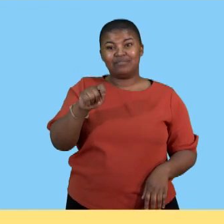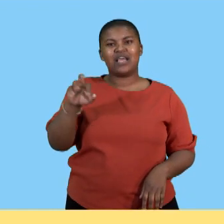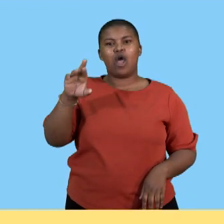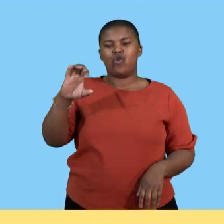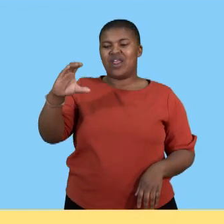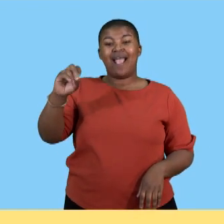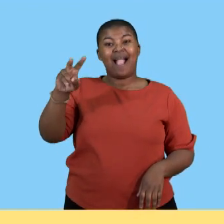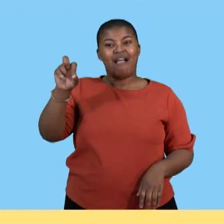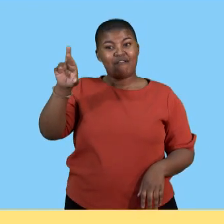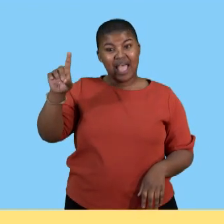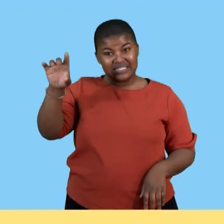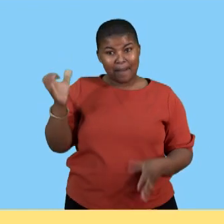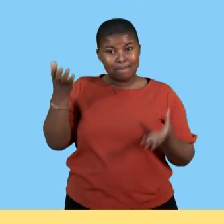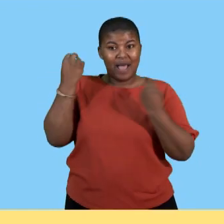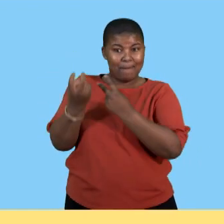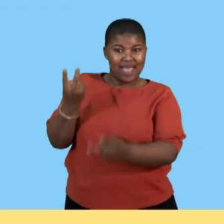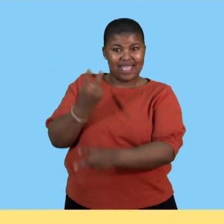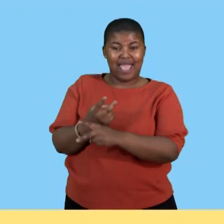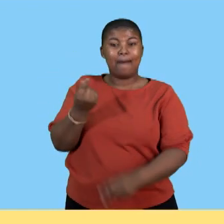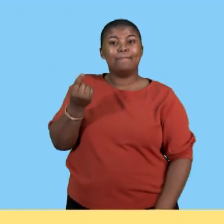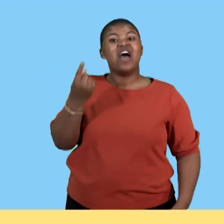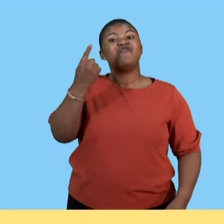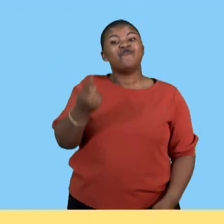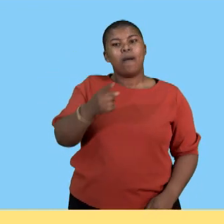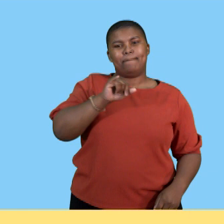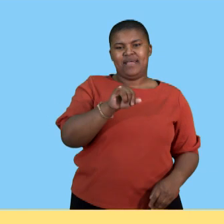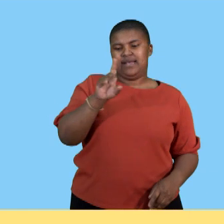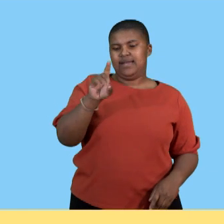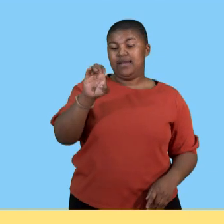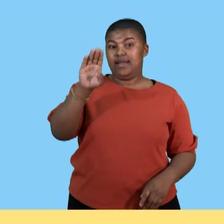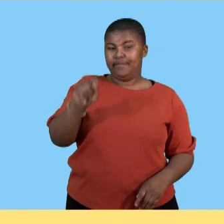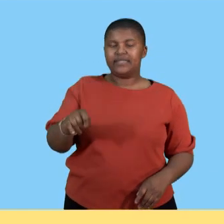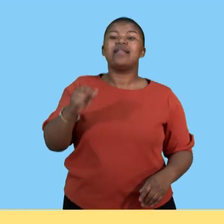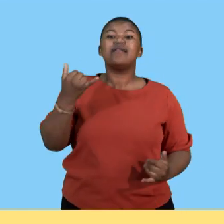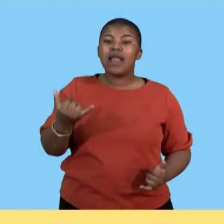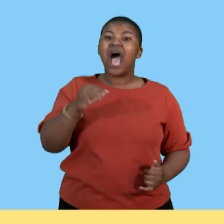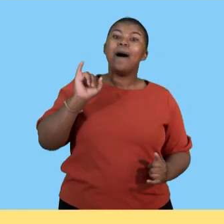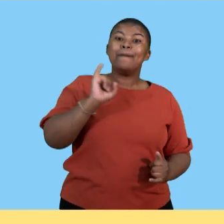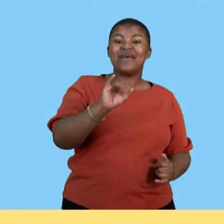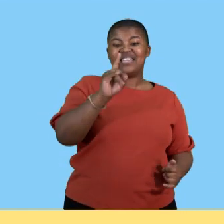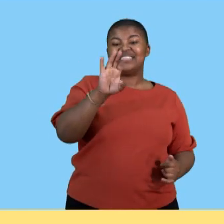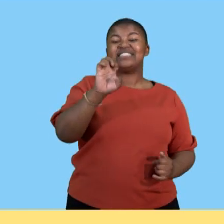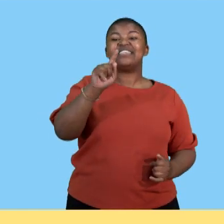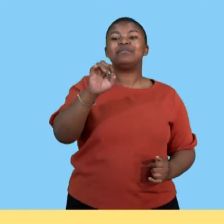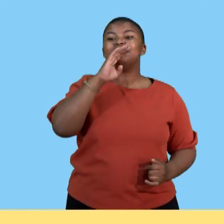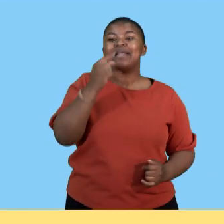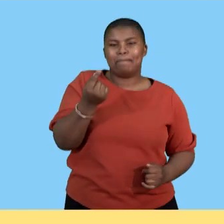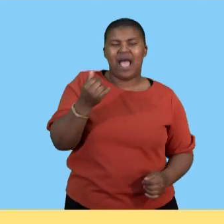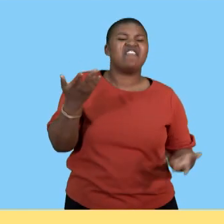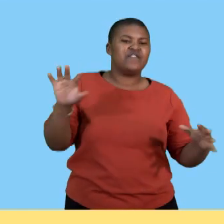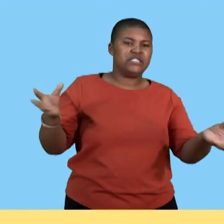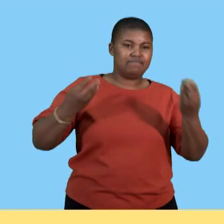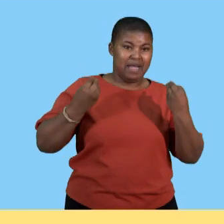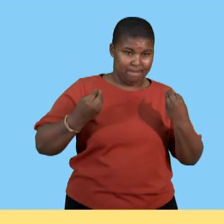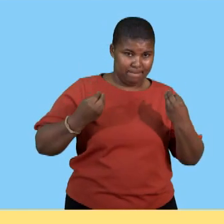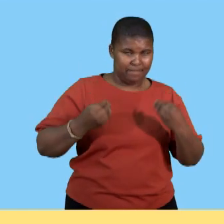debts recovered. Bad debts recovered. And our bad debts recovered is the amount that we have received,